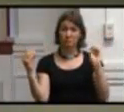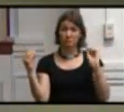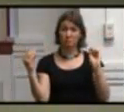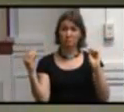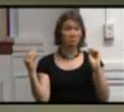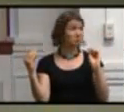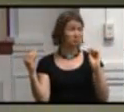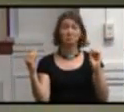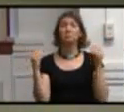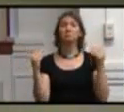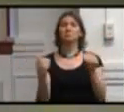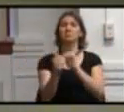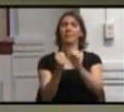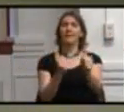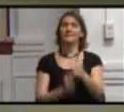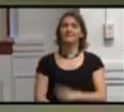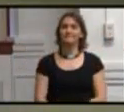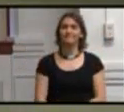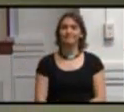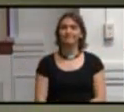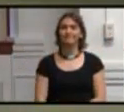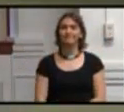or abstaining? That carries 5-0.